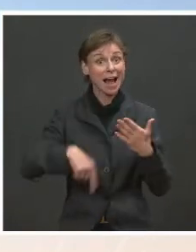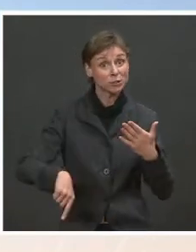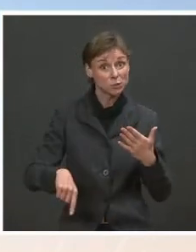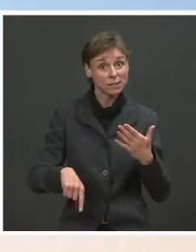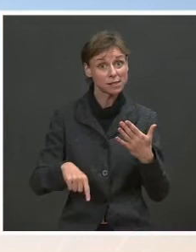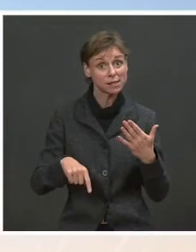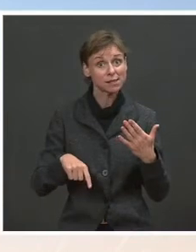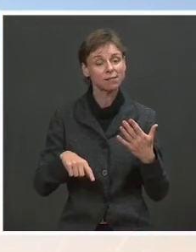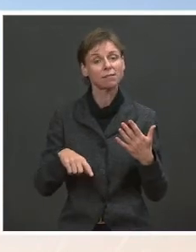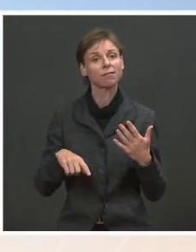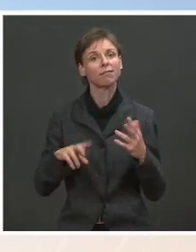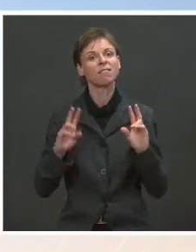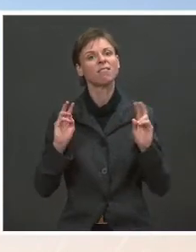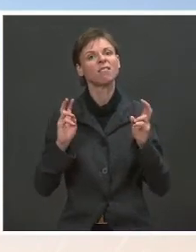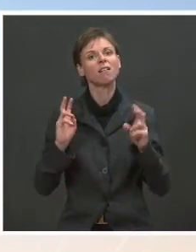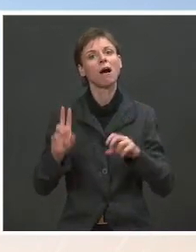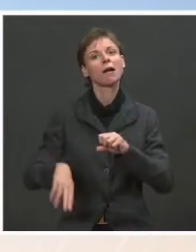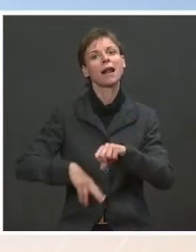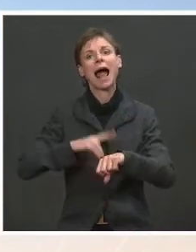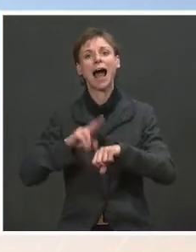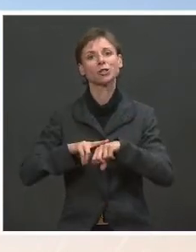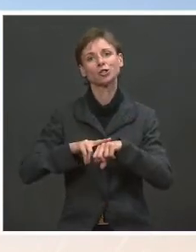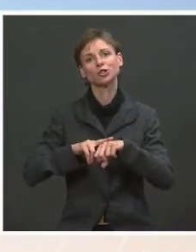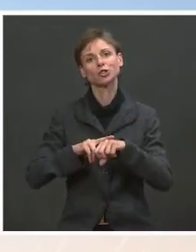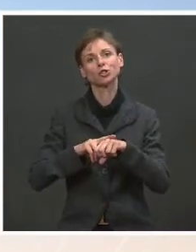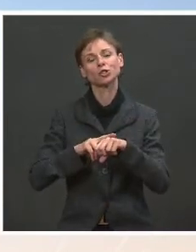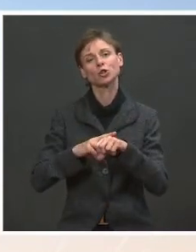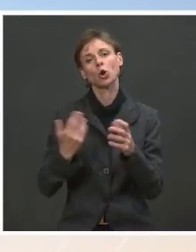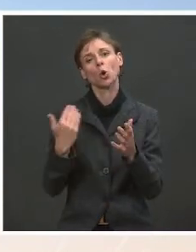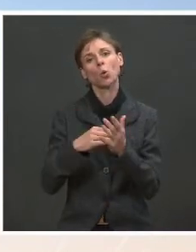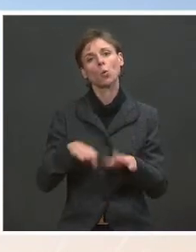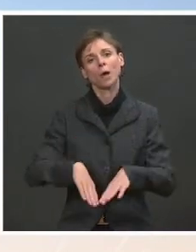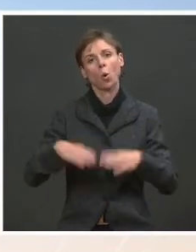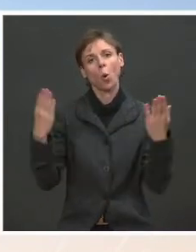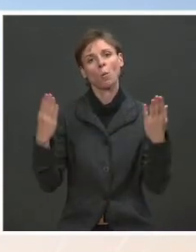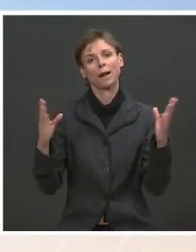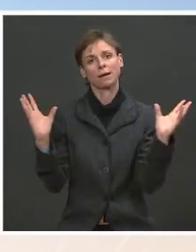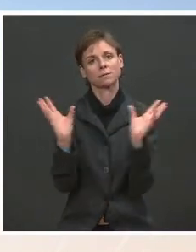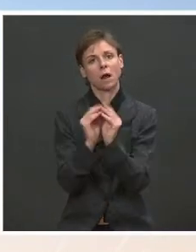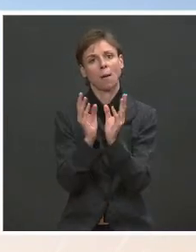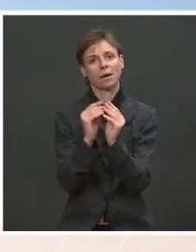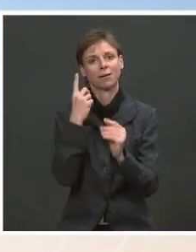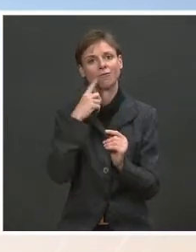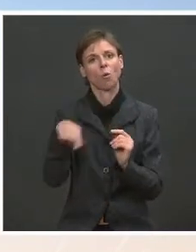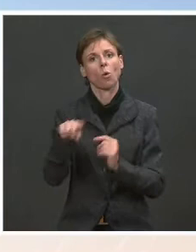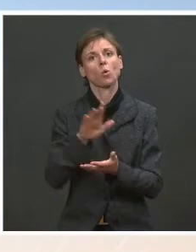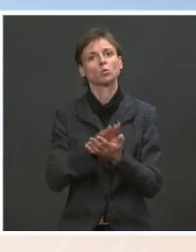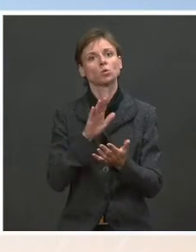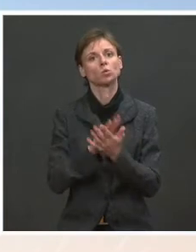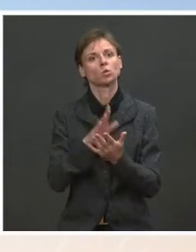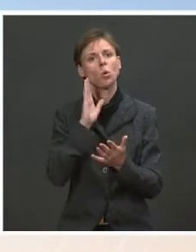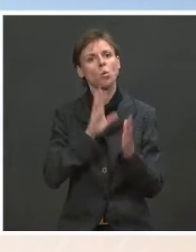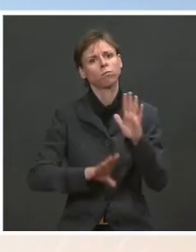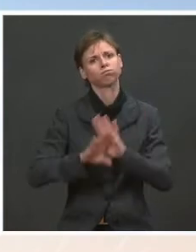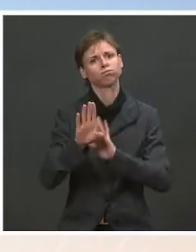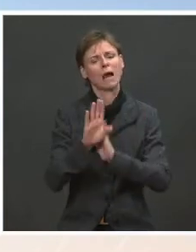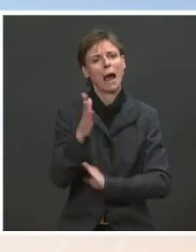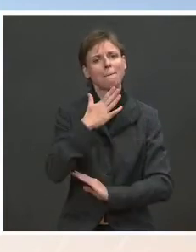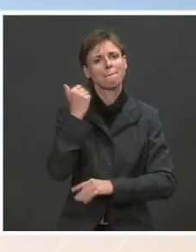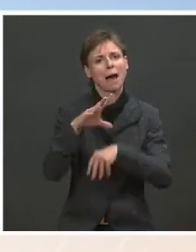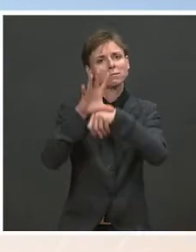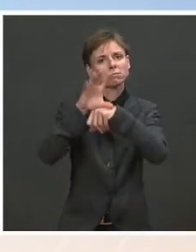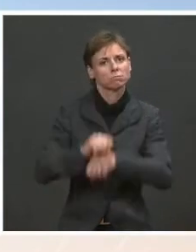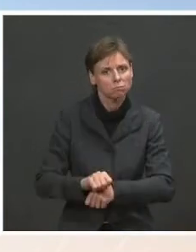National Reopening Summit for schools, where we're going to hear best practices from across the country on how to do